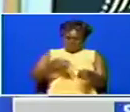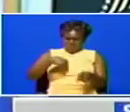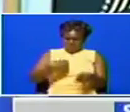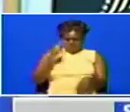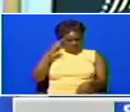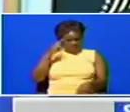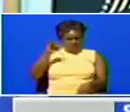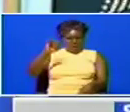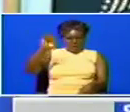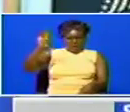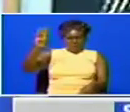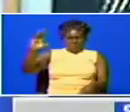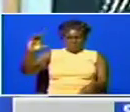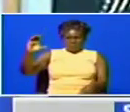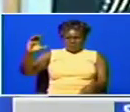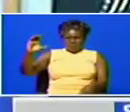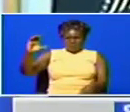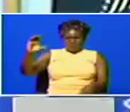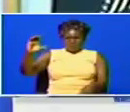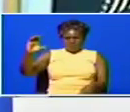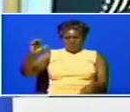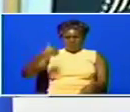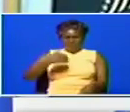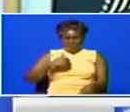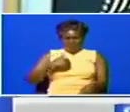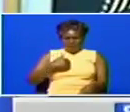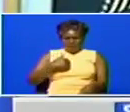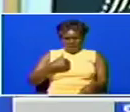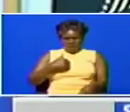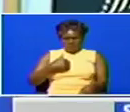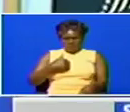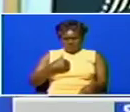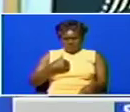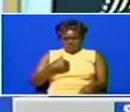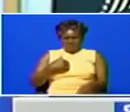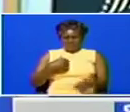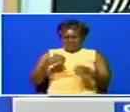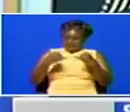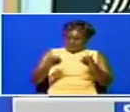the IEBC has put in place and is thus far following